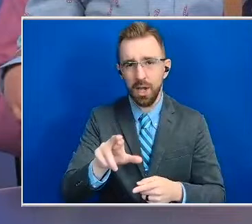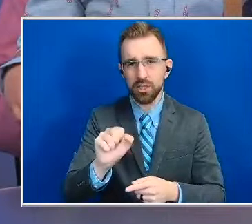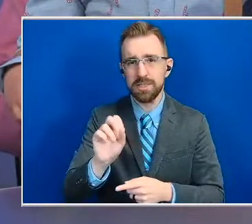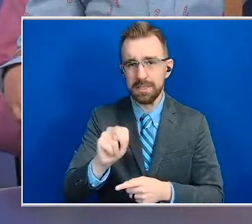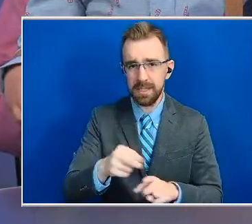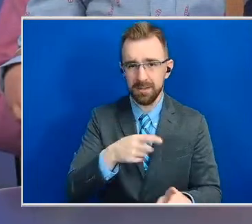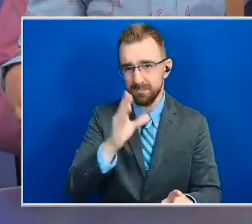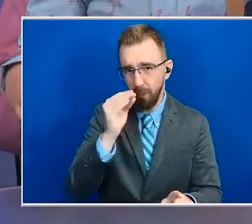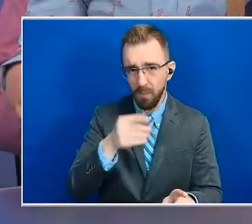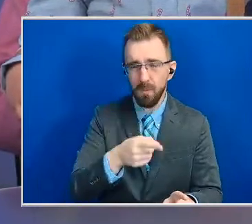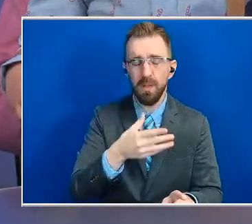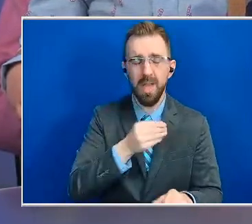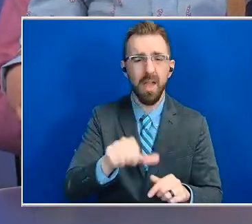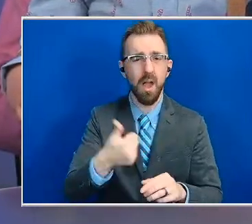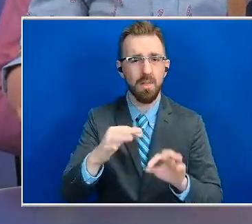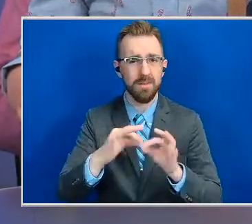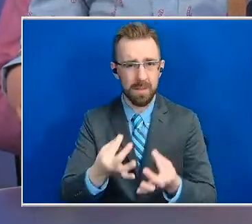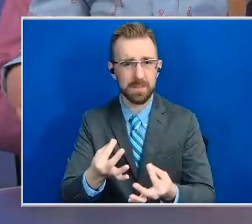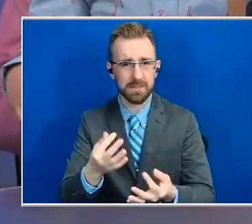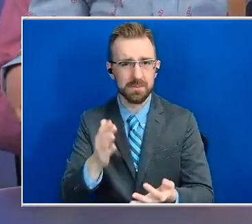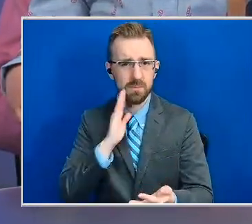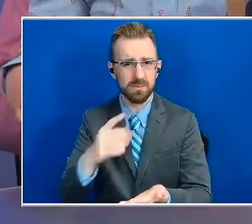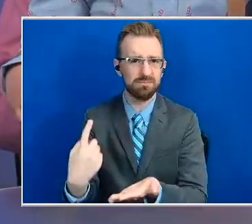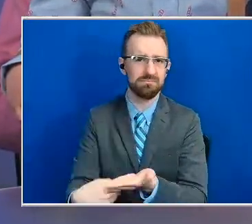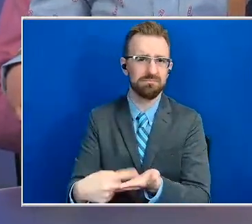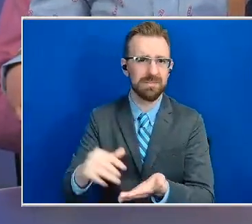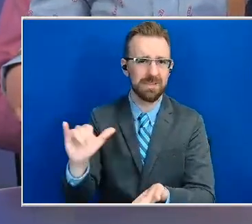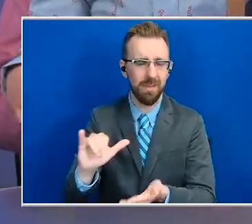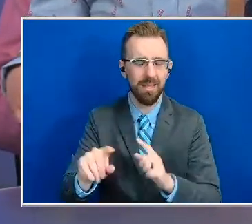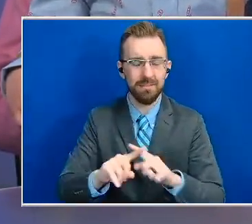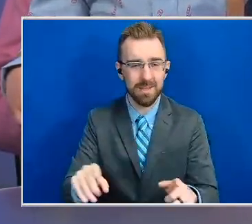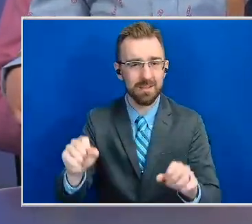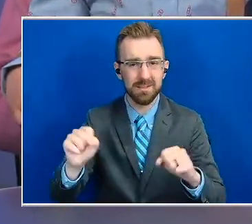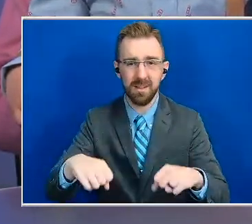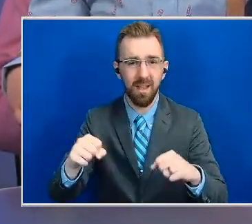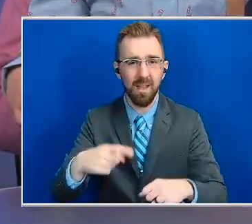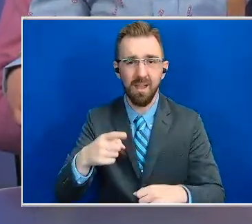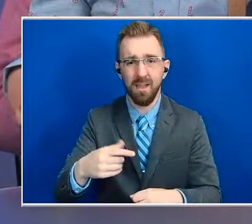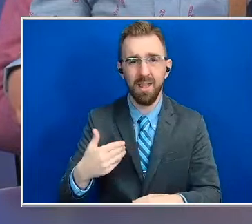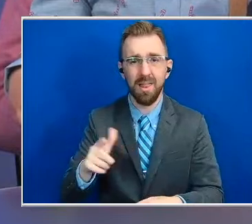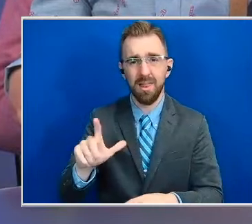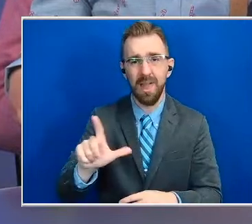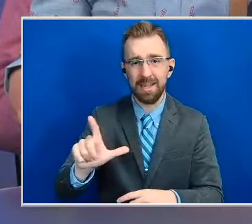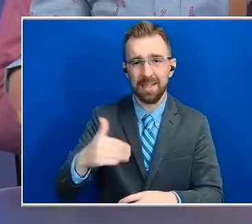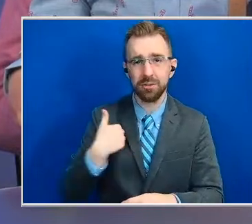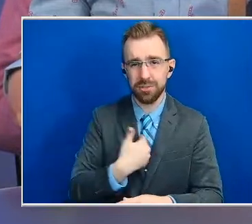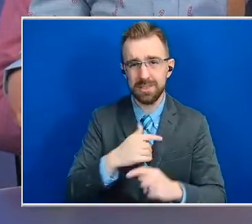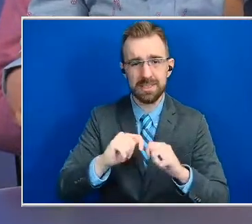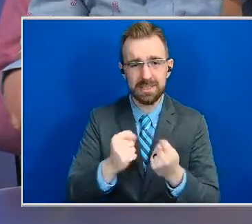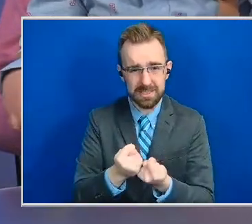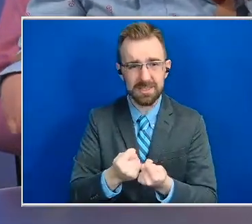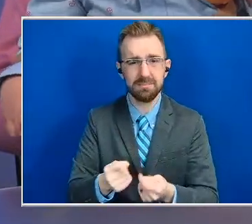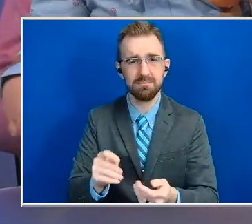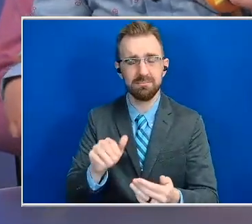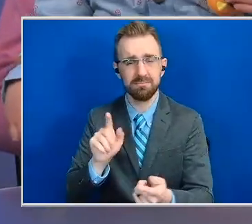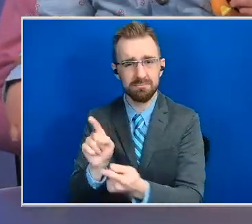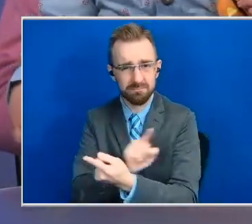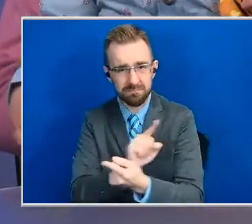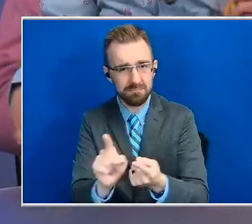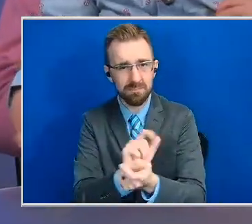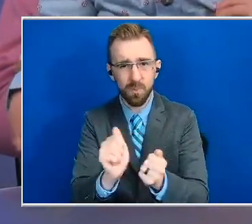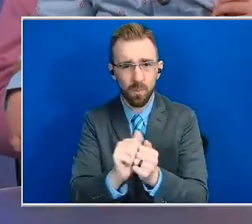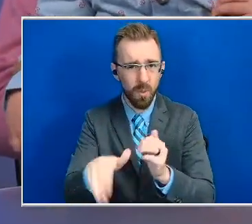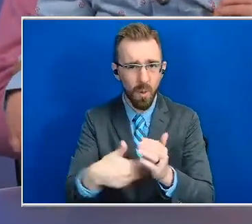families too, which we'll talk about. But yeah, our lactation team meets with all breastfeeding families, and we're there to kind of individualize